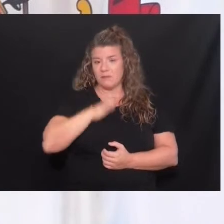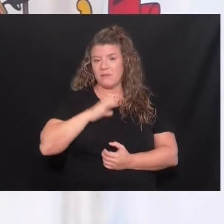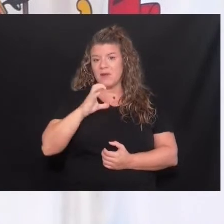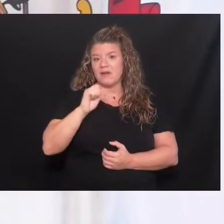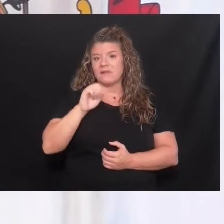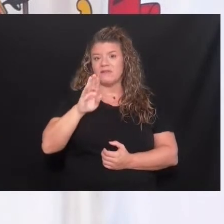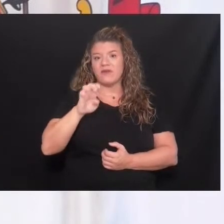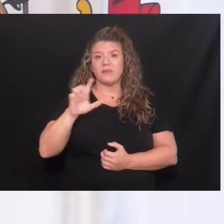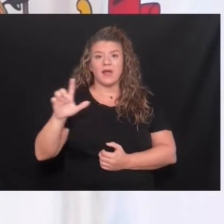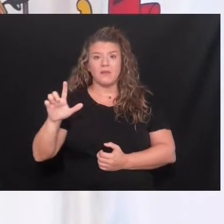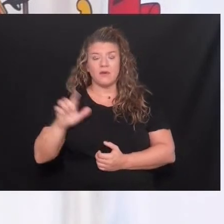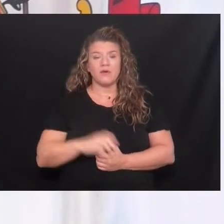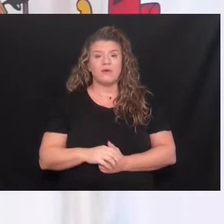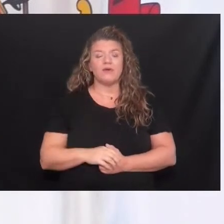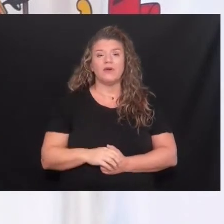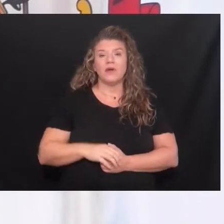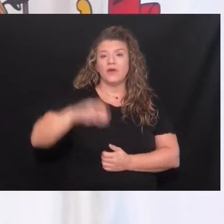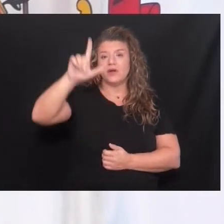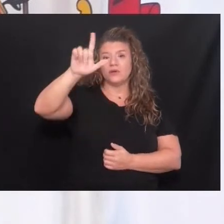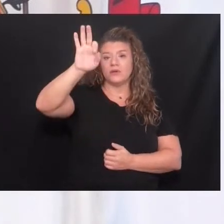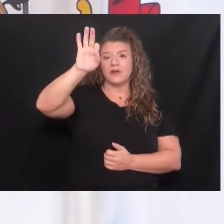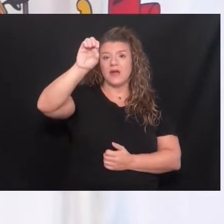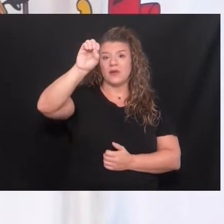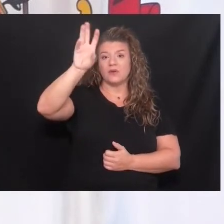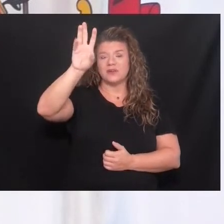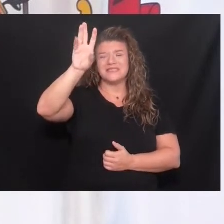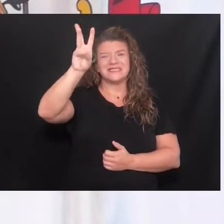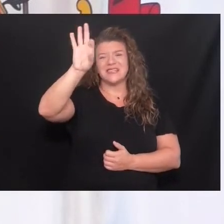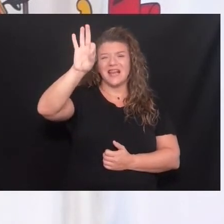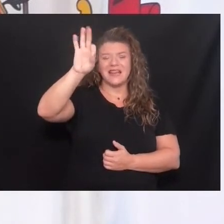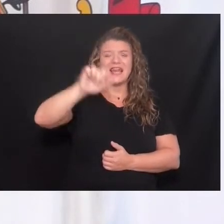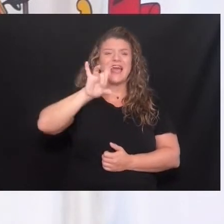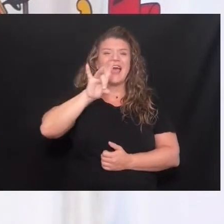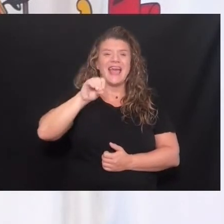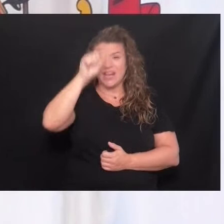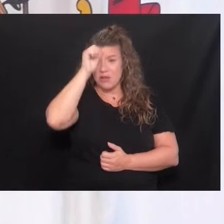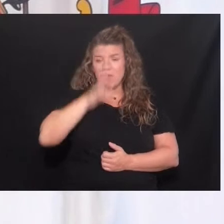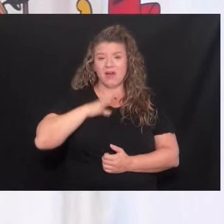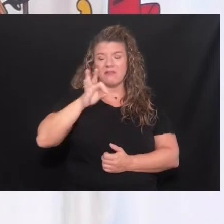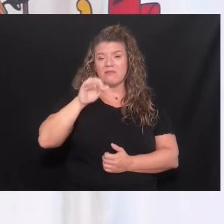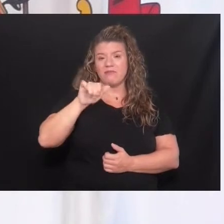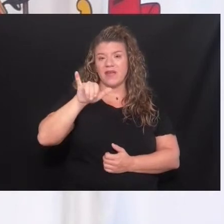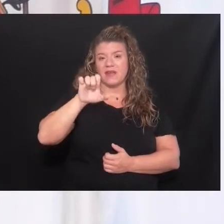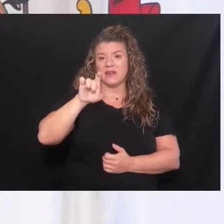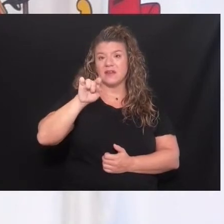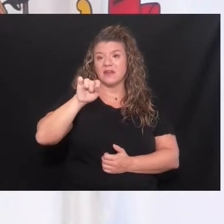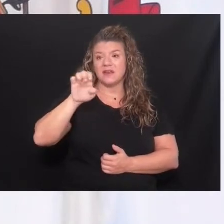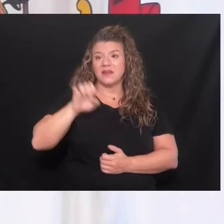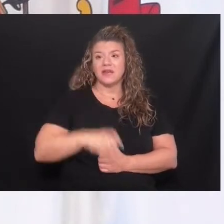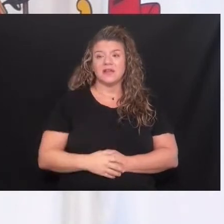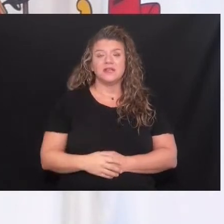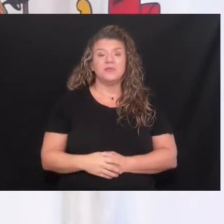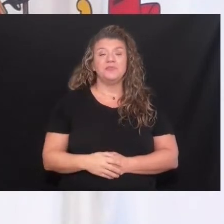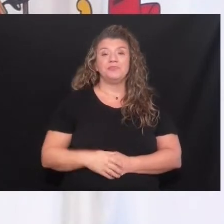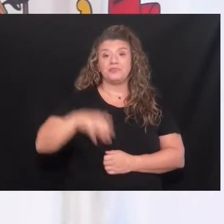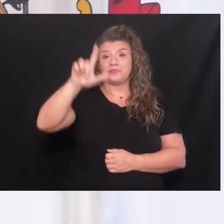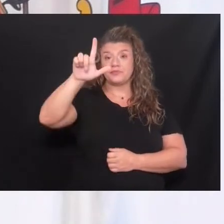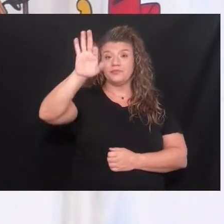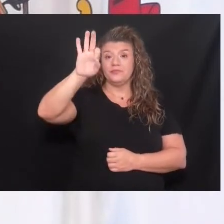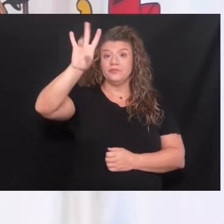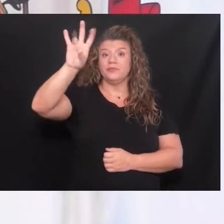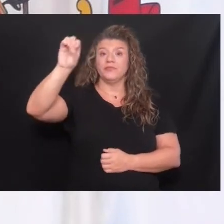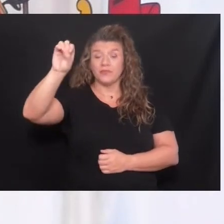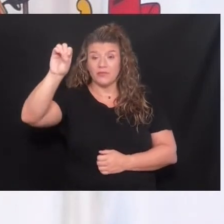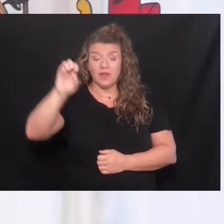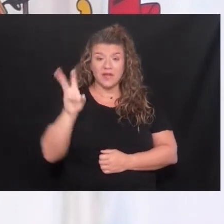Cabell County. The 2,969th death, an 80-year-old male from Fayette County. The 2,970th death,